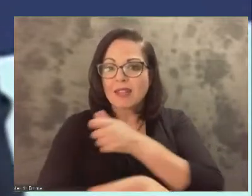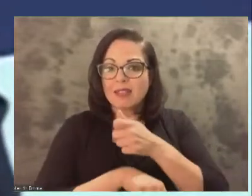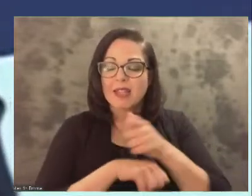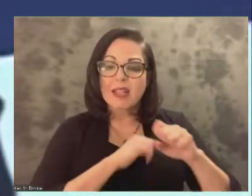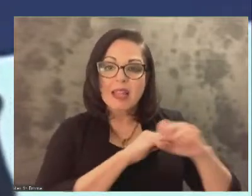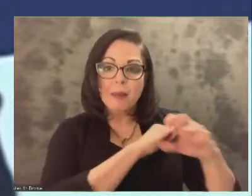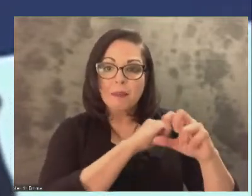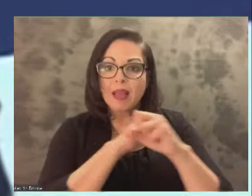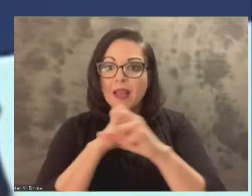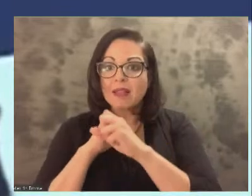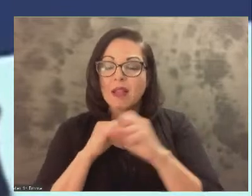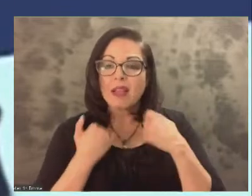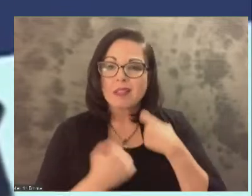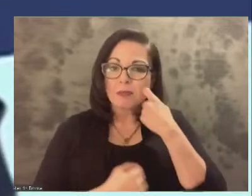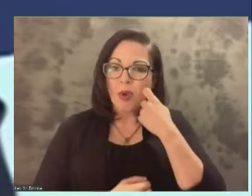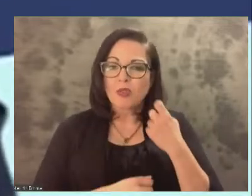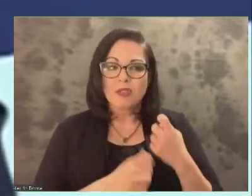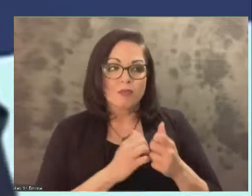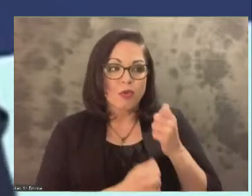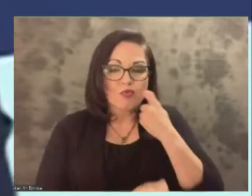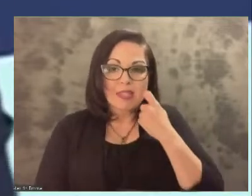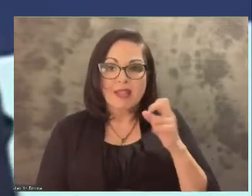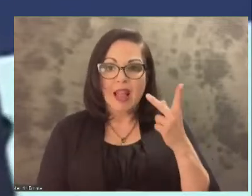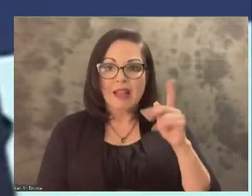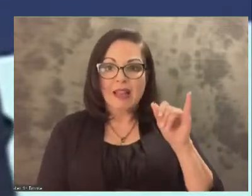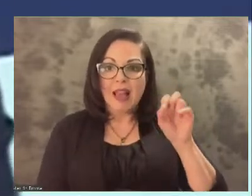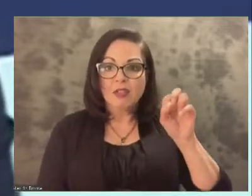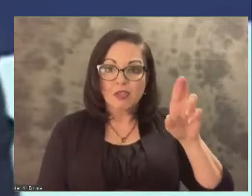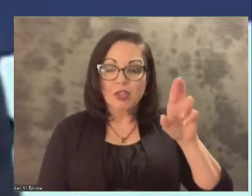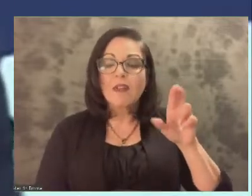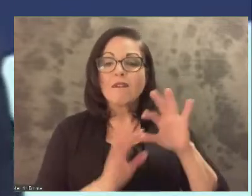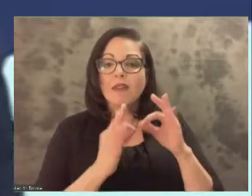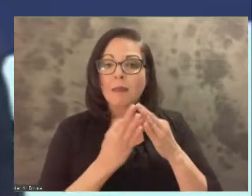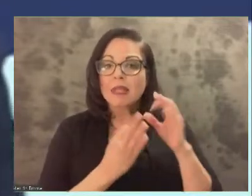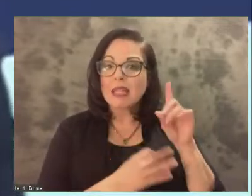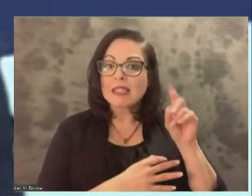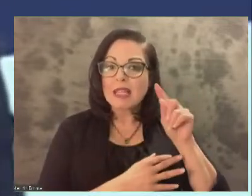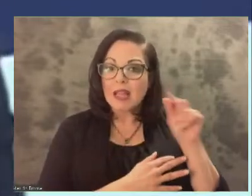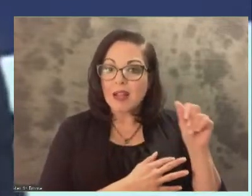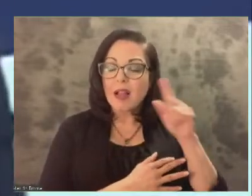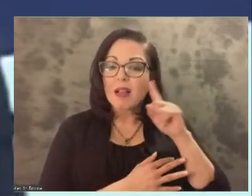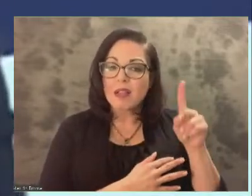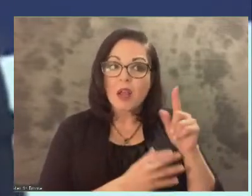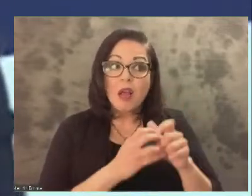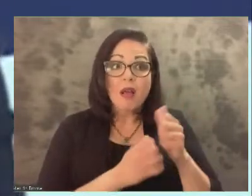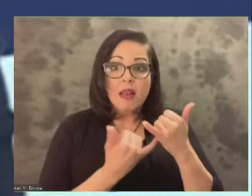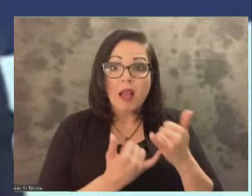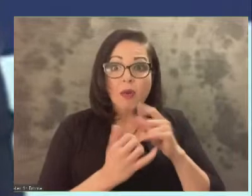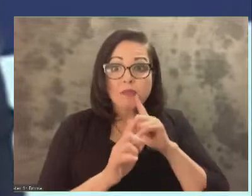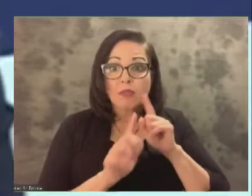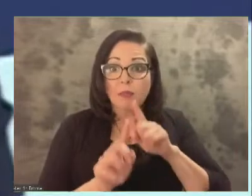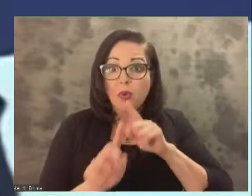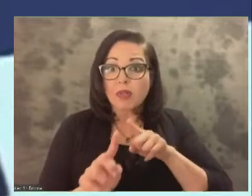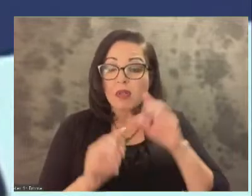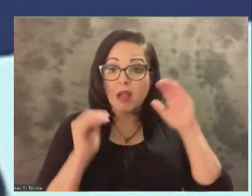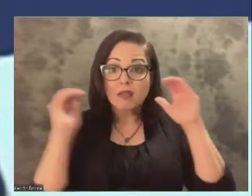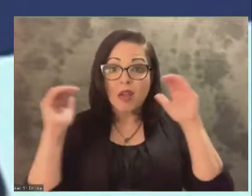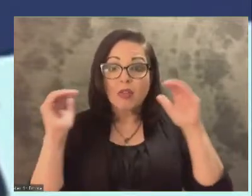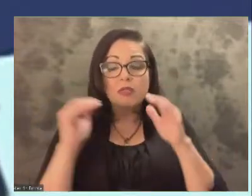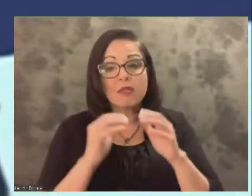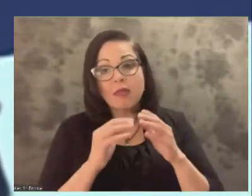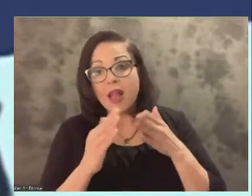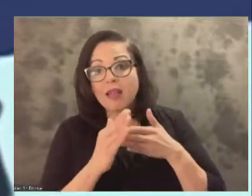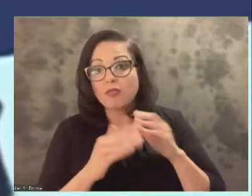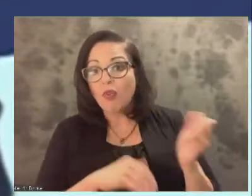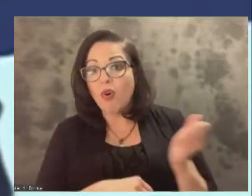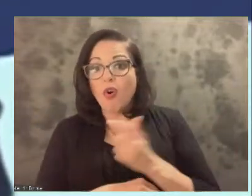recent Kaiser Family Foundation data, similar shares of adults now report being vaccinated against all racial ethnic